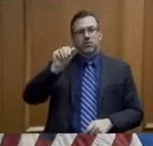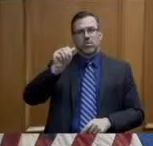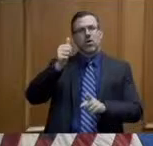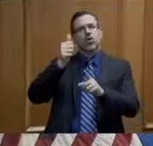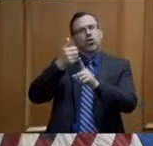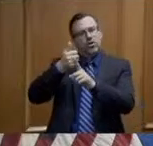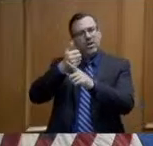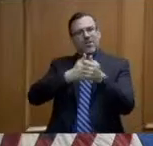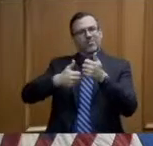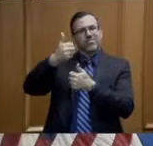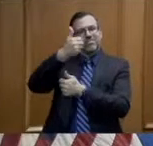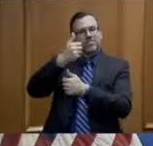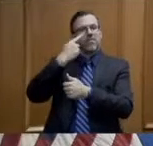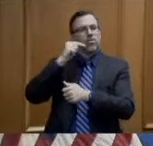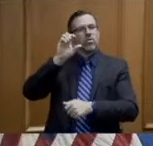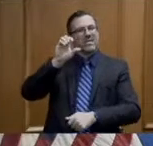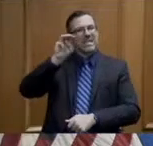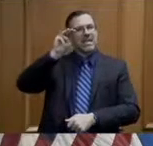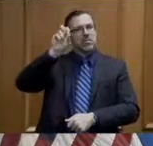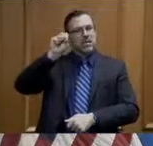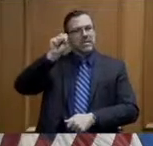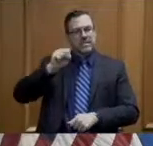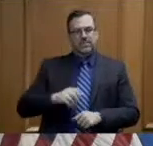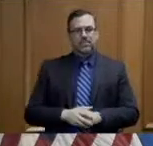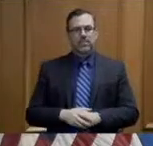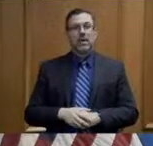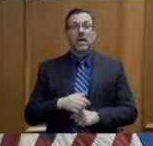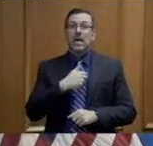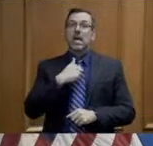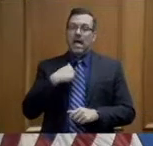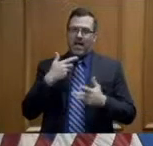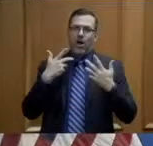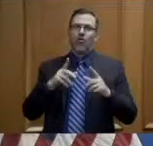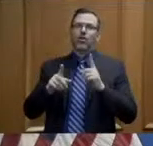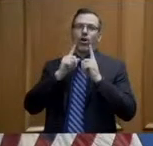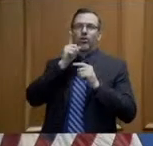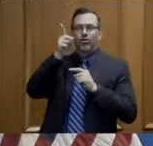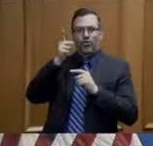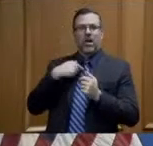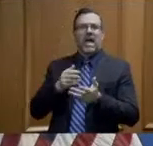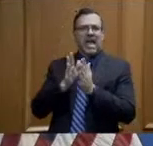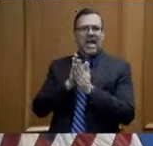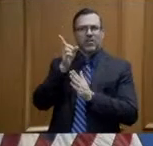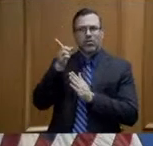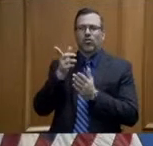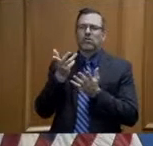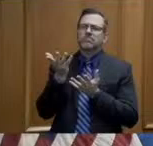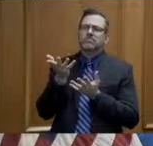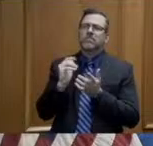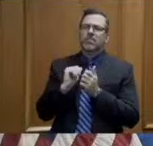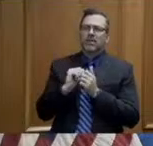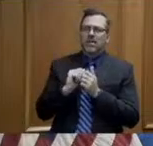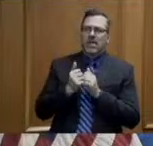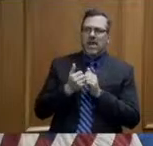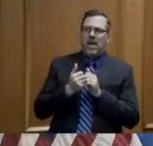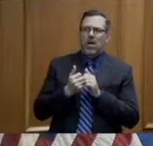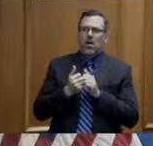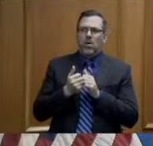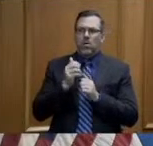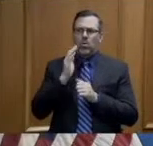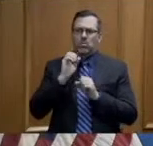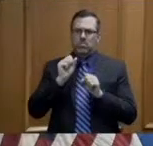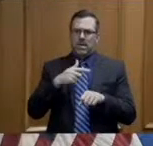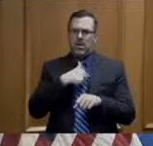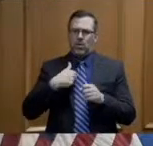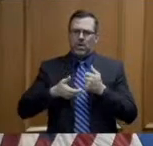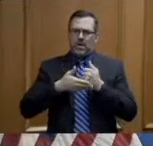at the federal level, to ask specifically how it is that we can cover